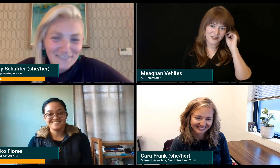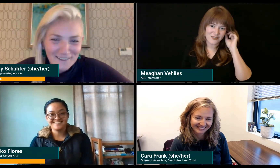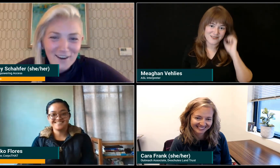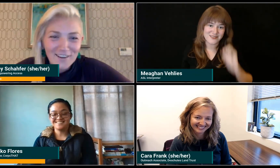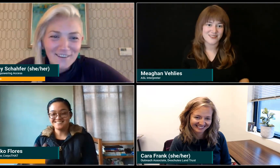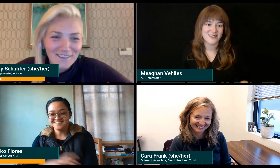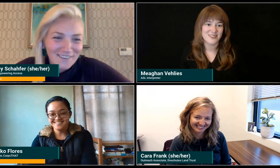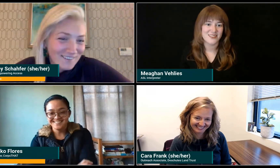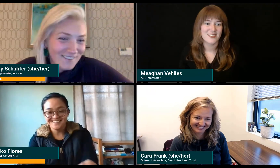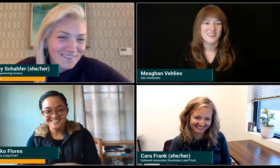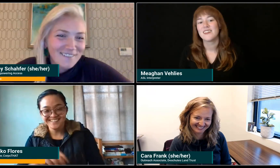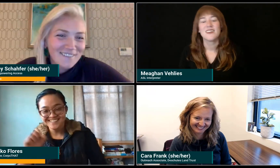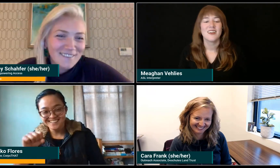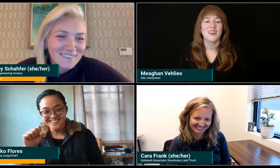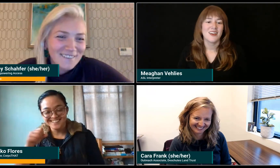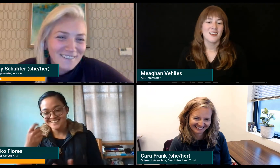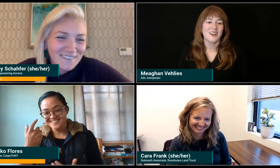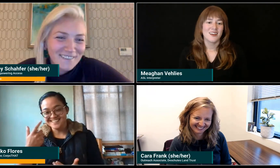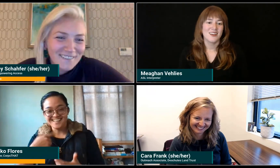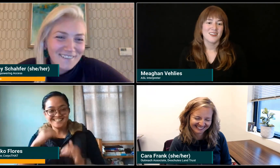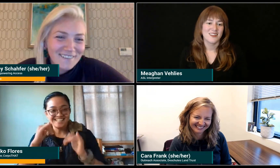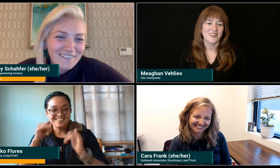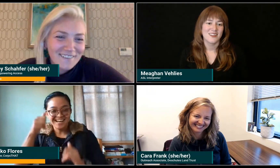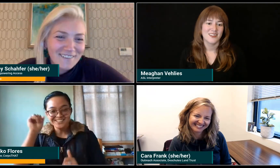Let's go.